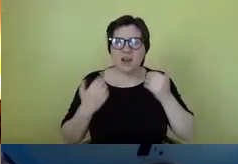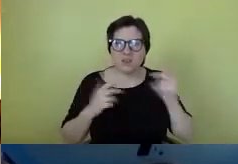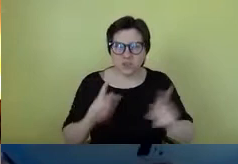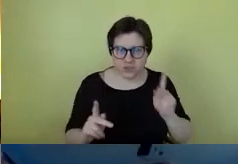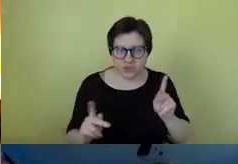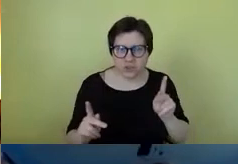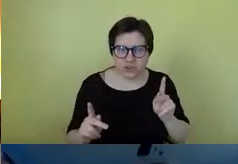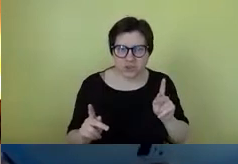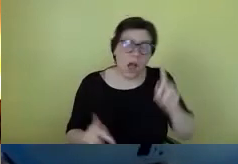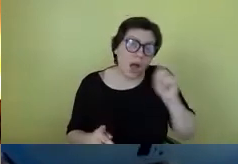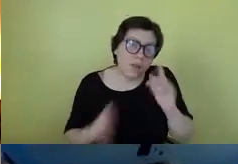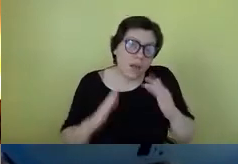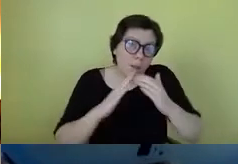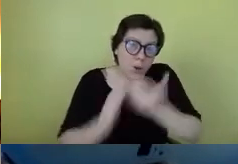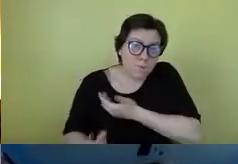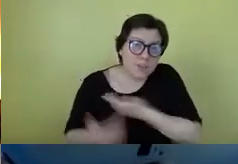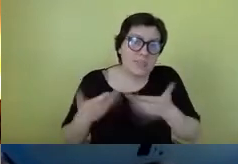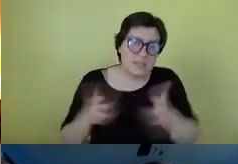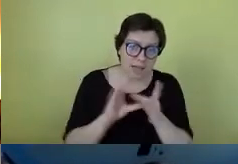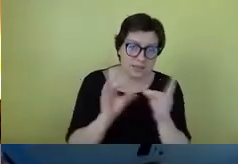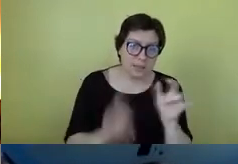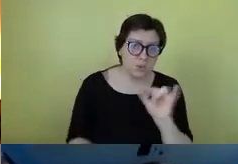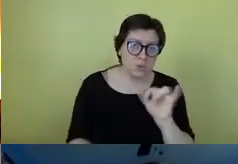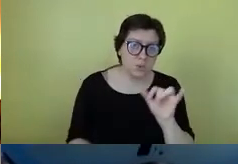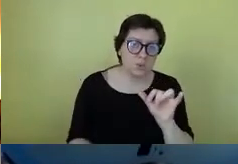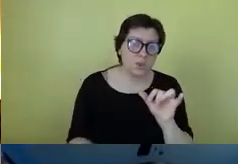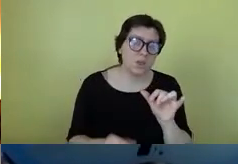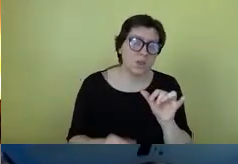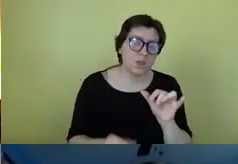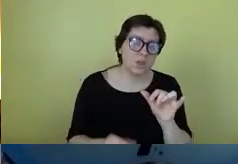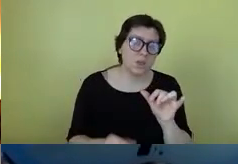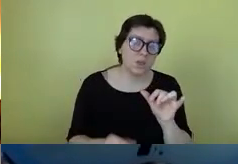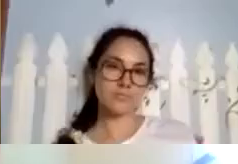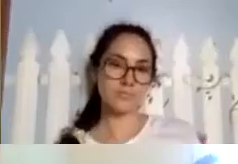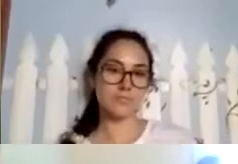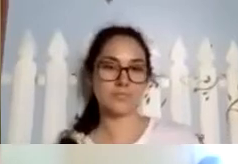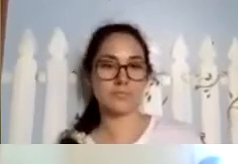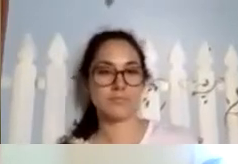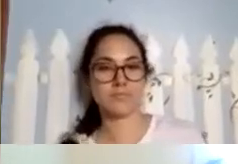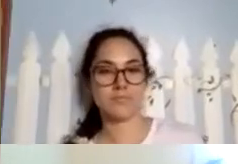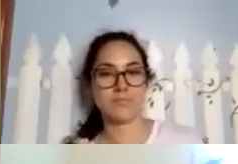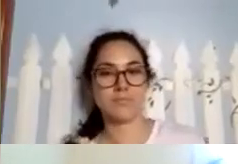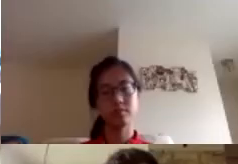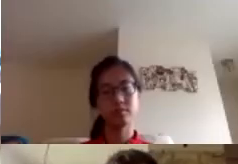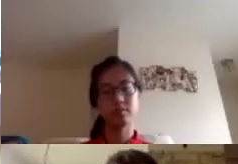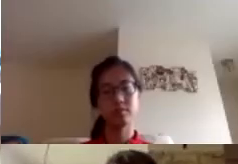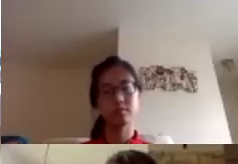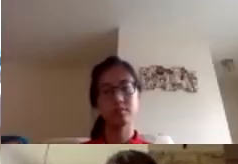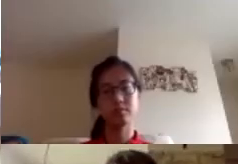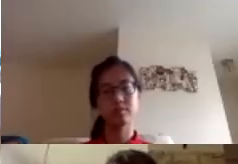and I think Pope Francis has said this in probably many more effective ways, the young church is